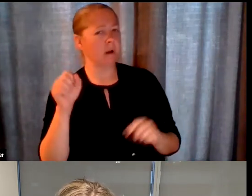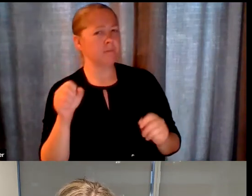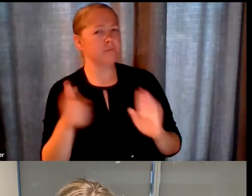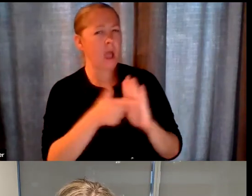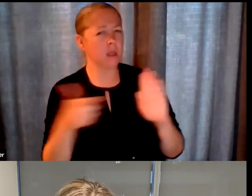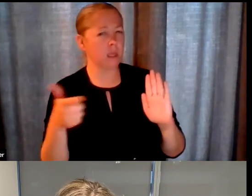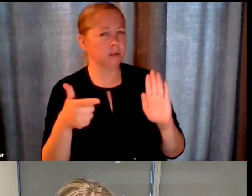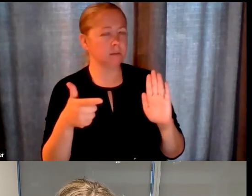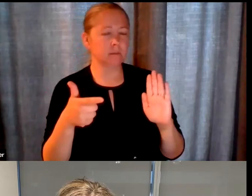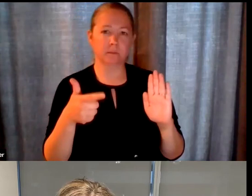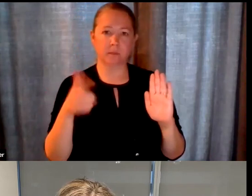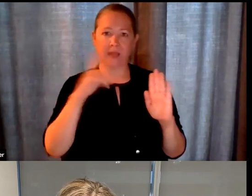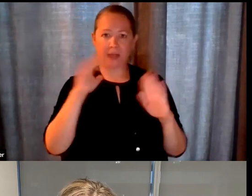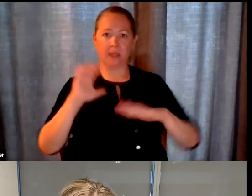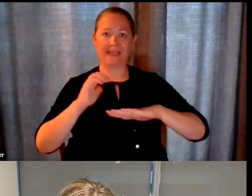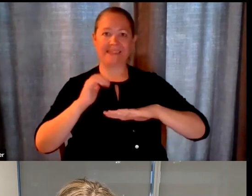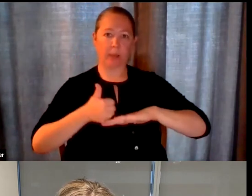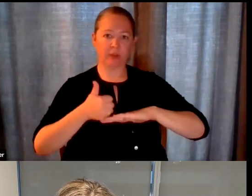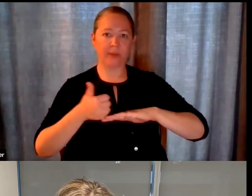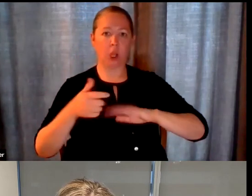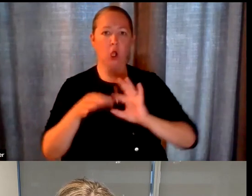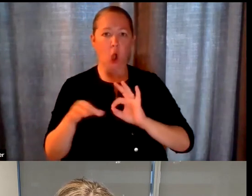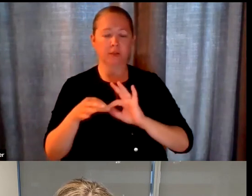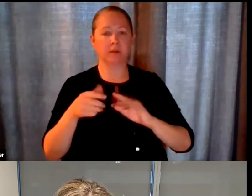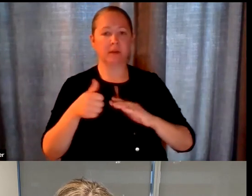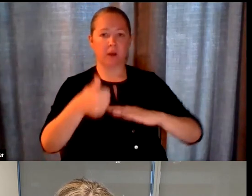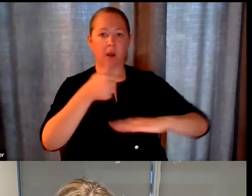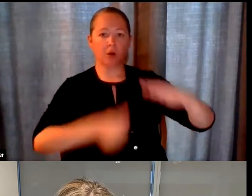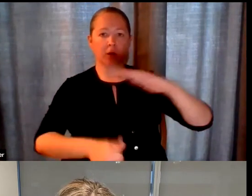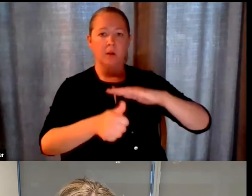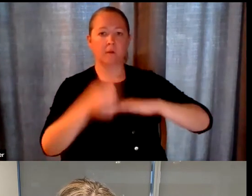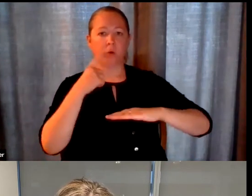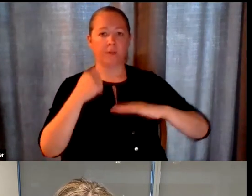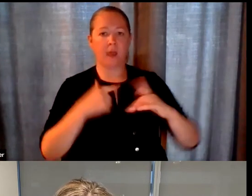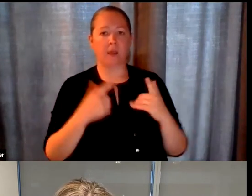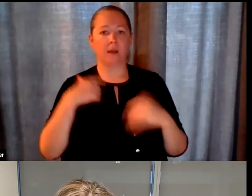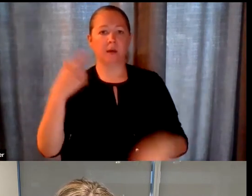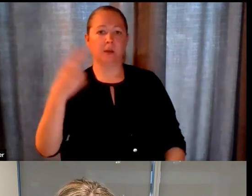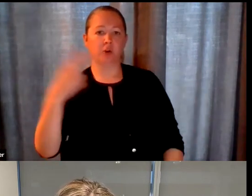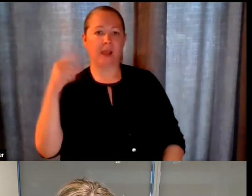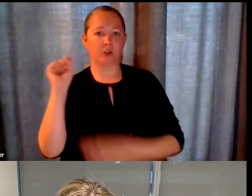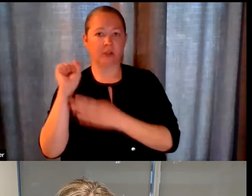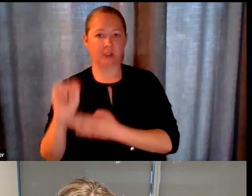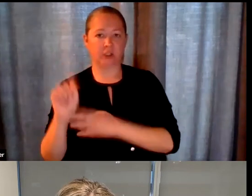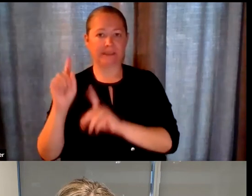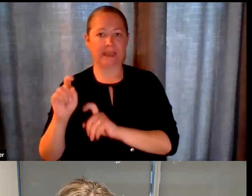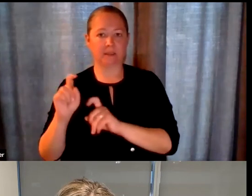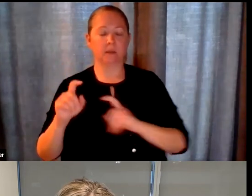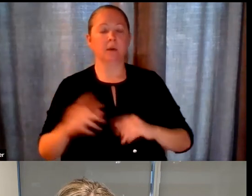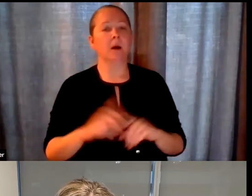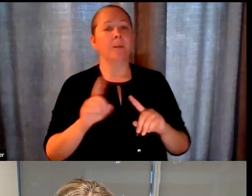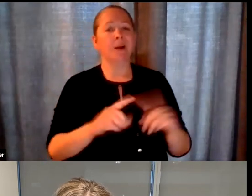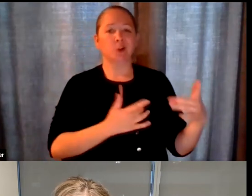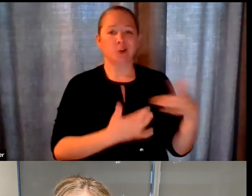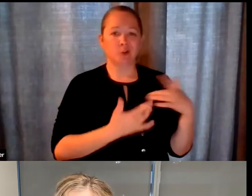violate the Establishment Clause, even under this history and tradition test. But there's a concern that he maybe